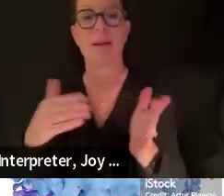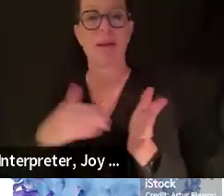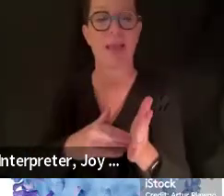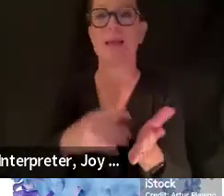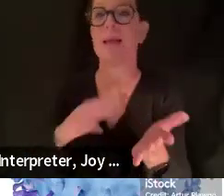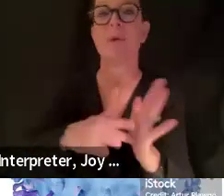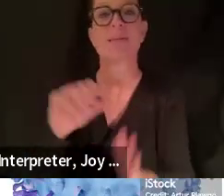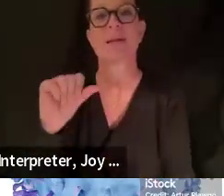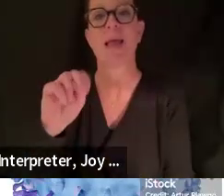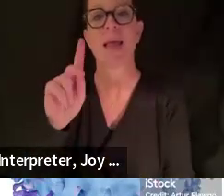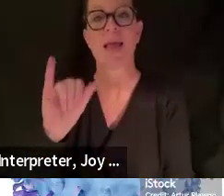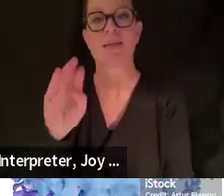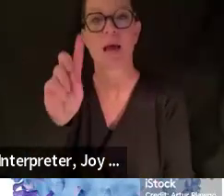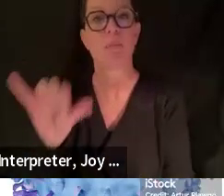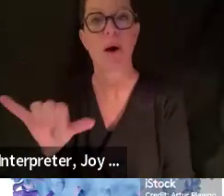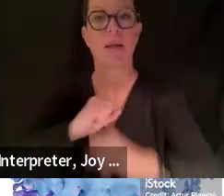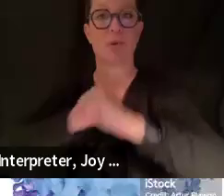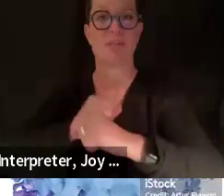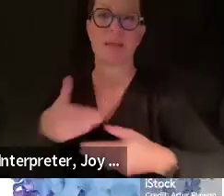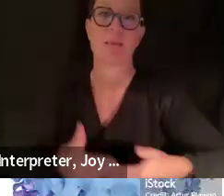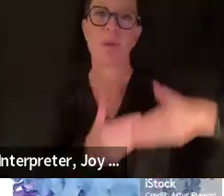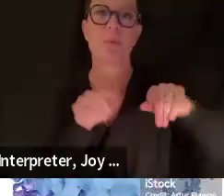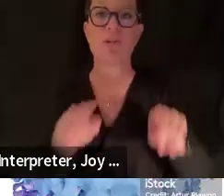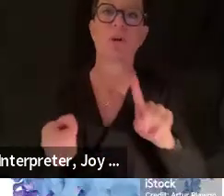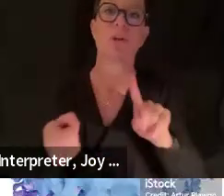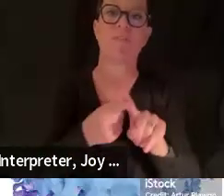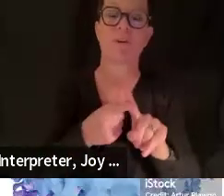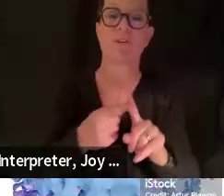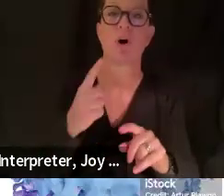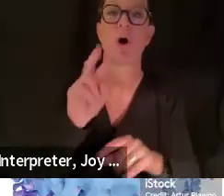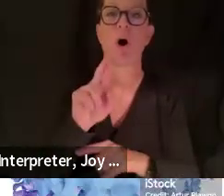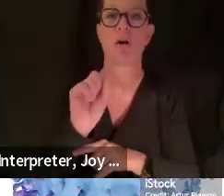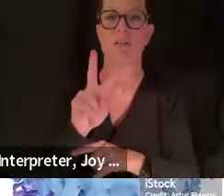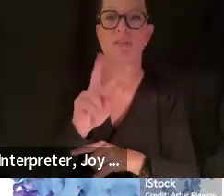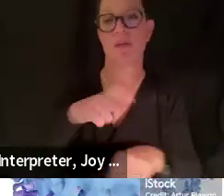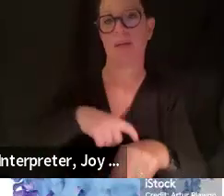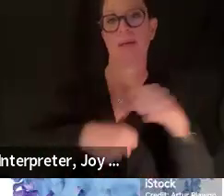it's an antibody that helps protect them in their first RSV season.